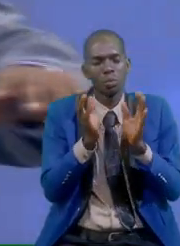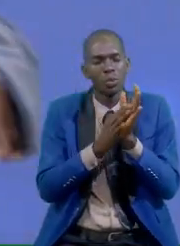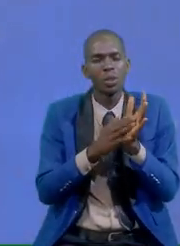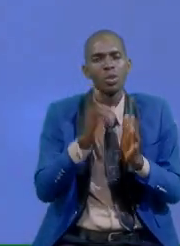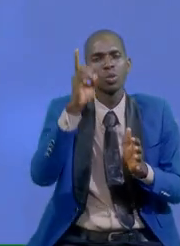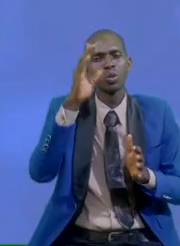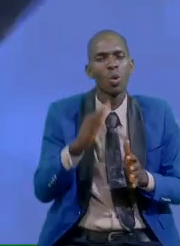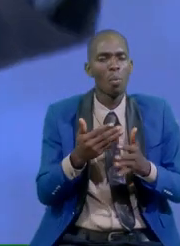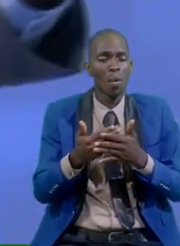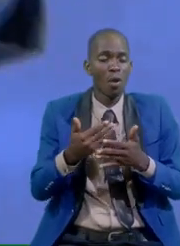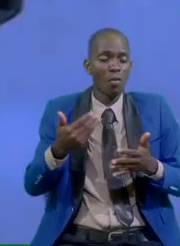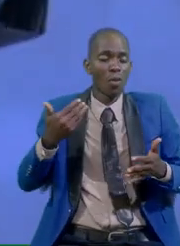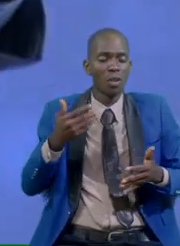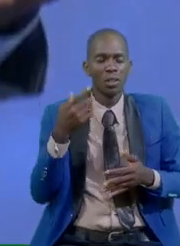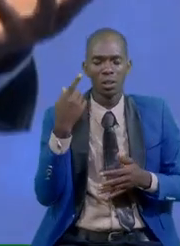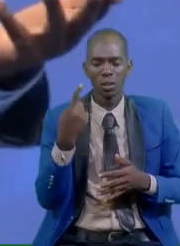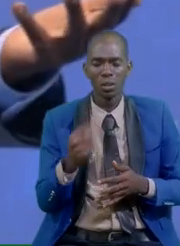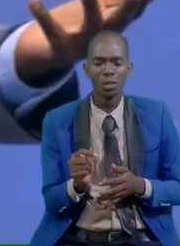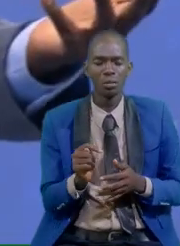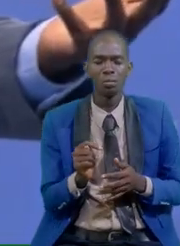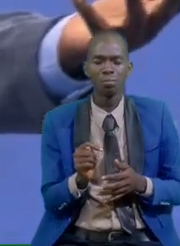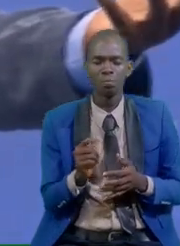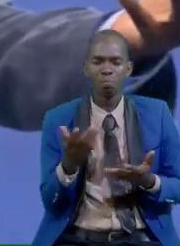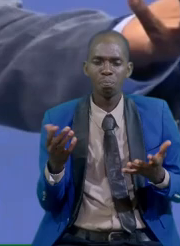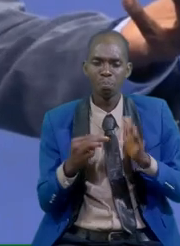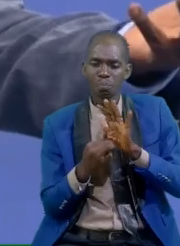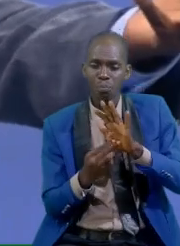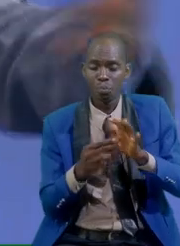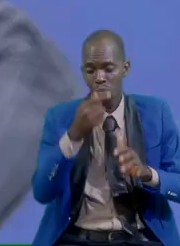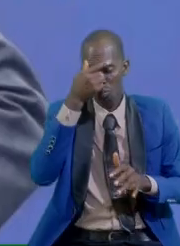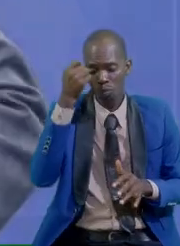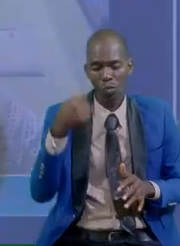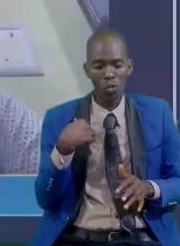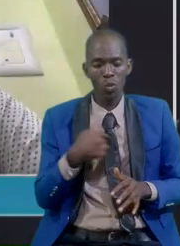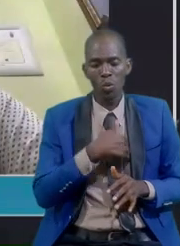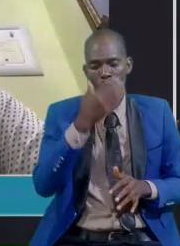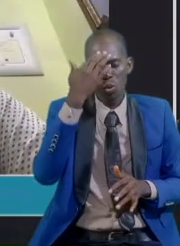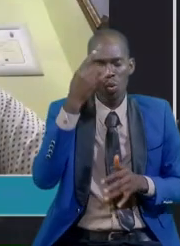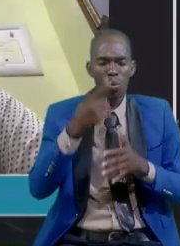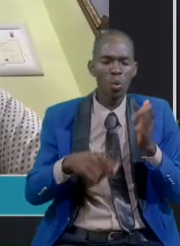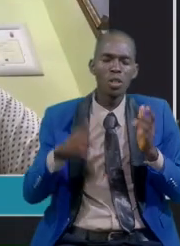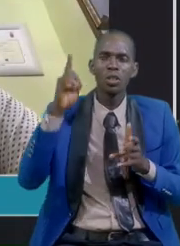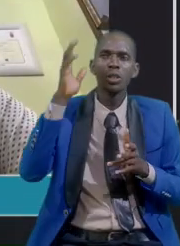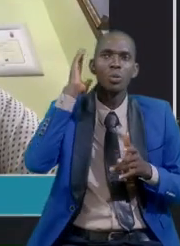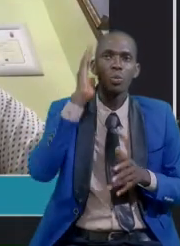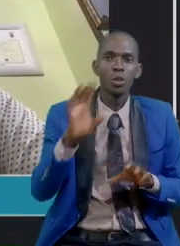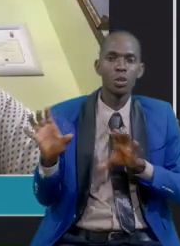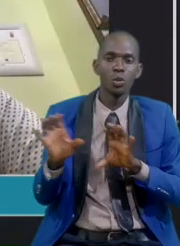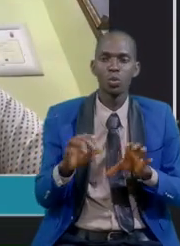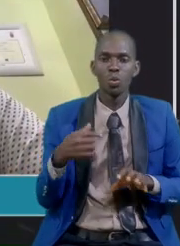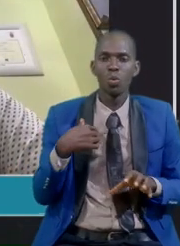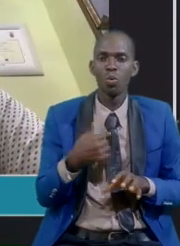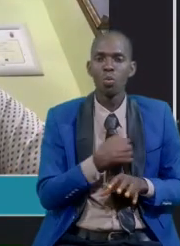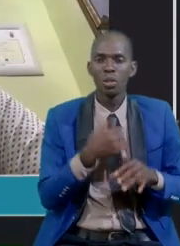manifestation? We're praising God because we know what He will do. We're saying, God, you can never fail,